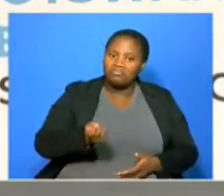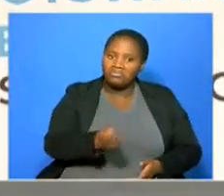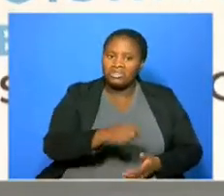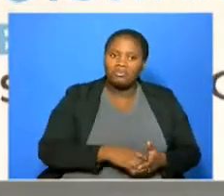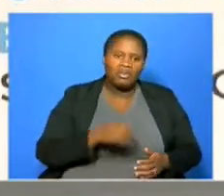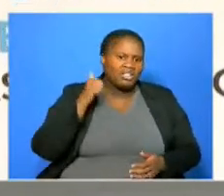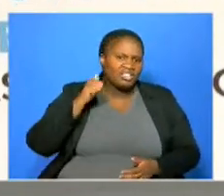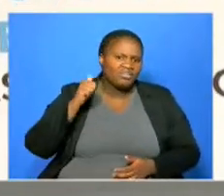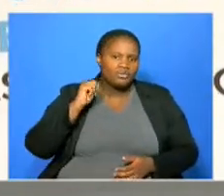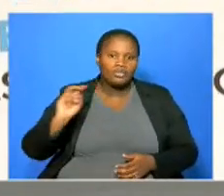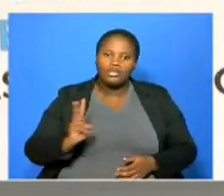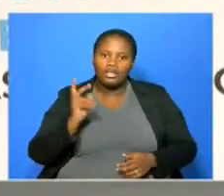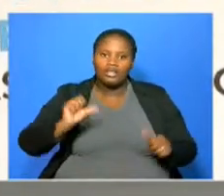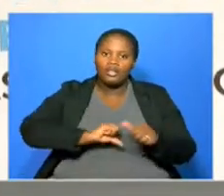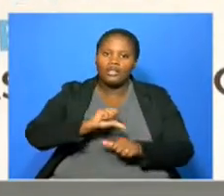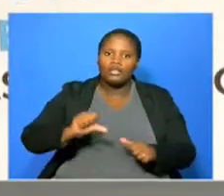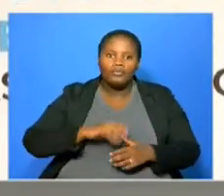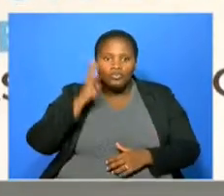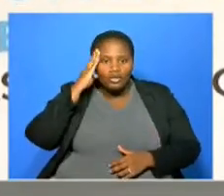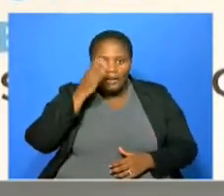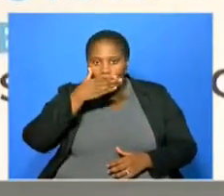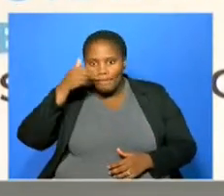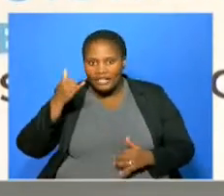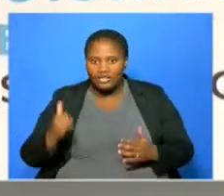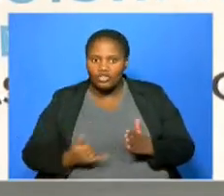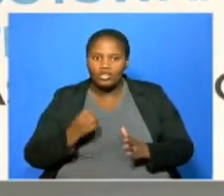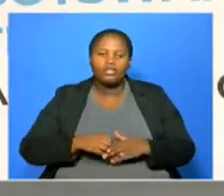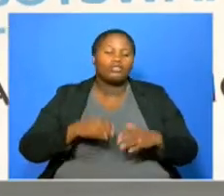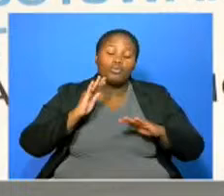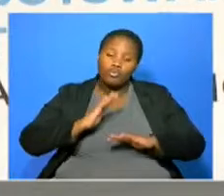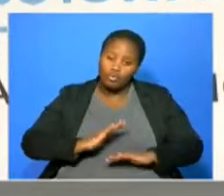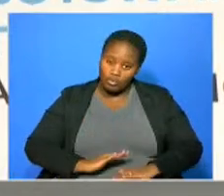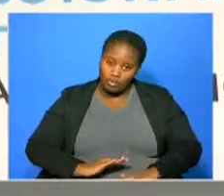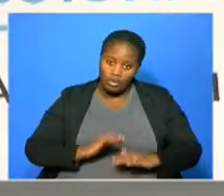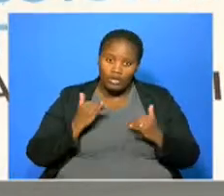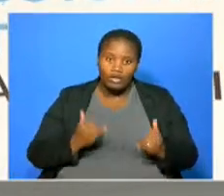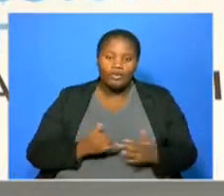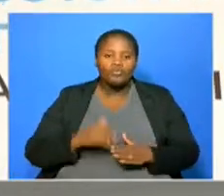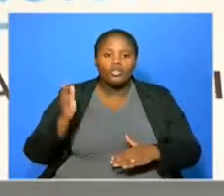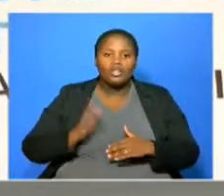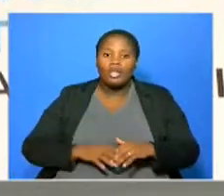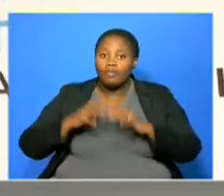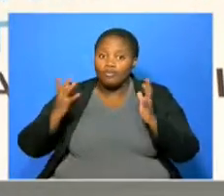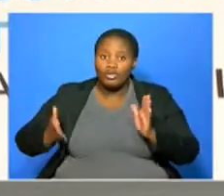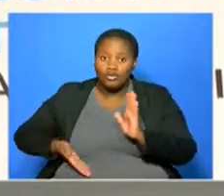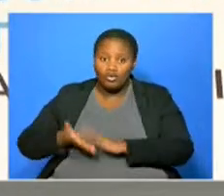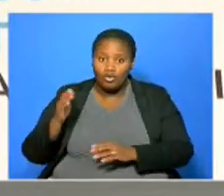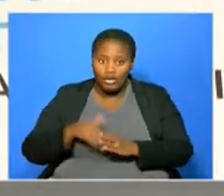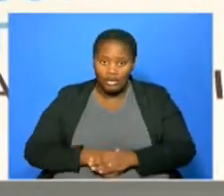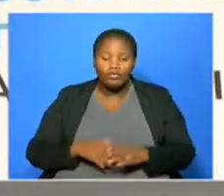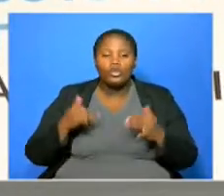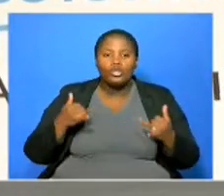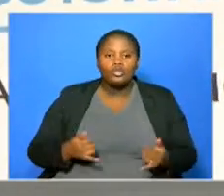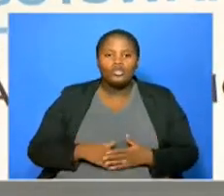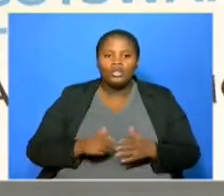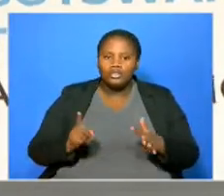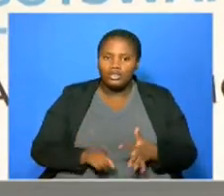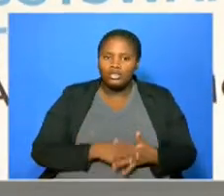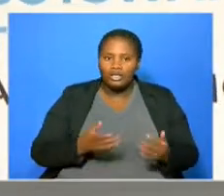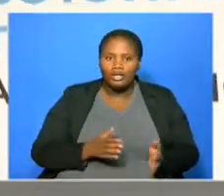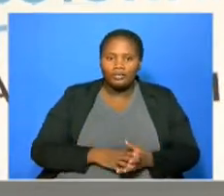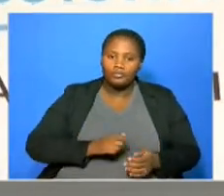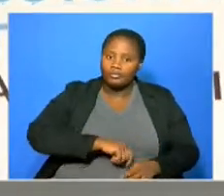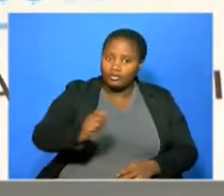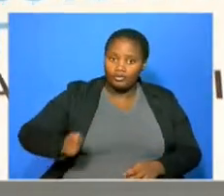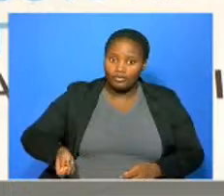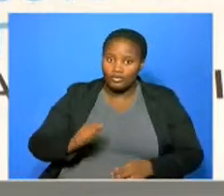in the second set, so I thought it was best if I just try and put it in instead of trying to go big on it. So I just started to make balls in the tiebreak,